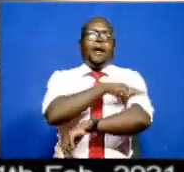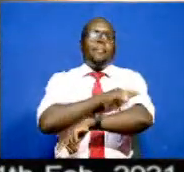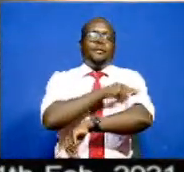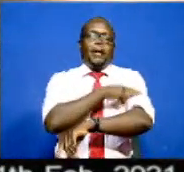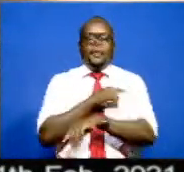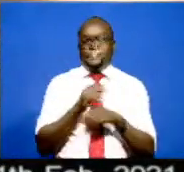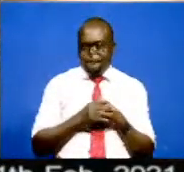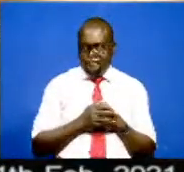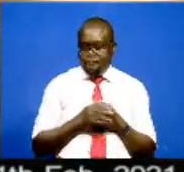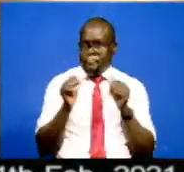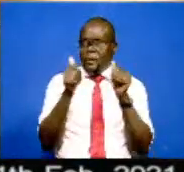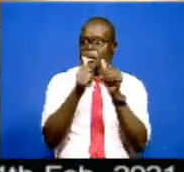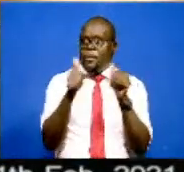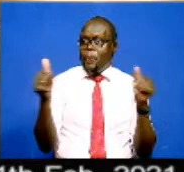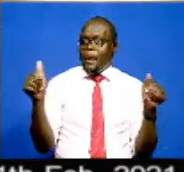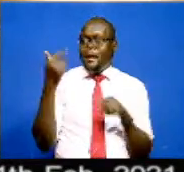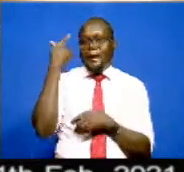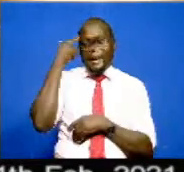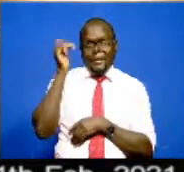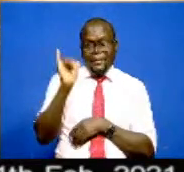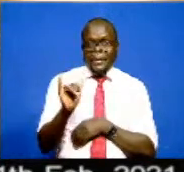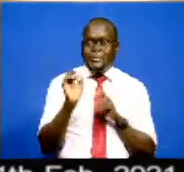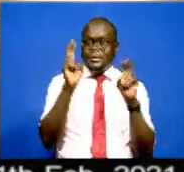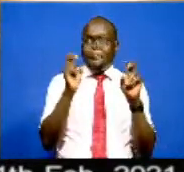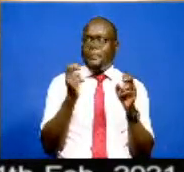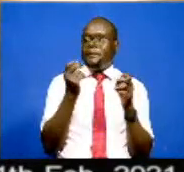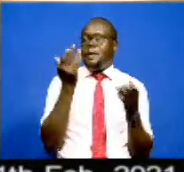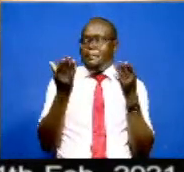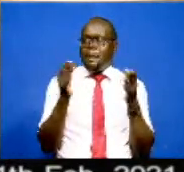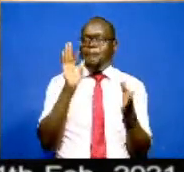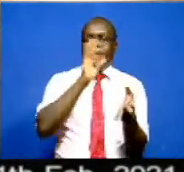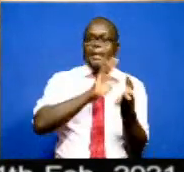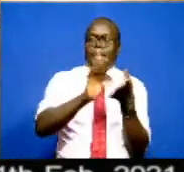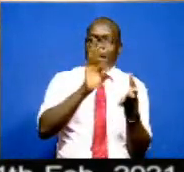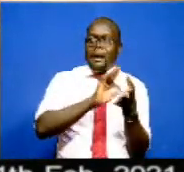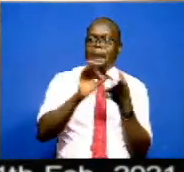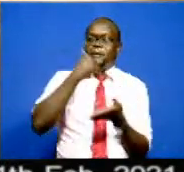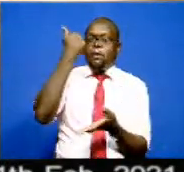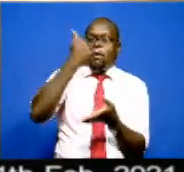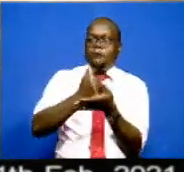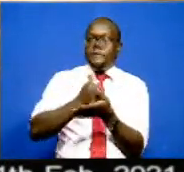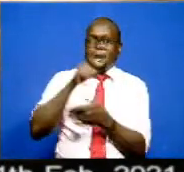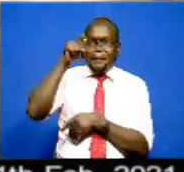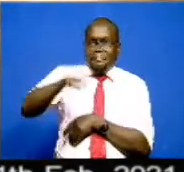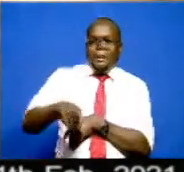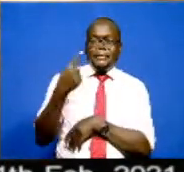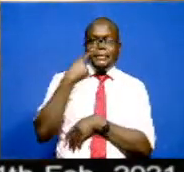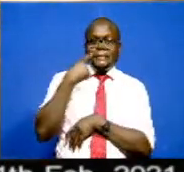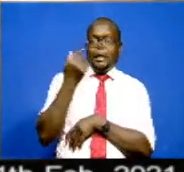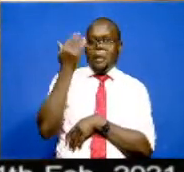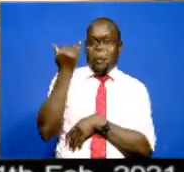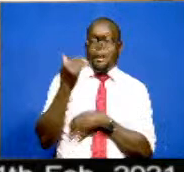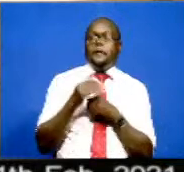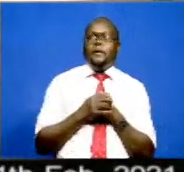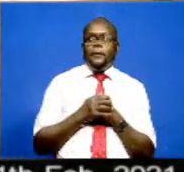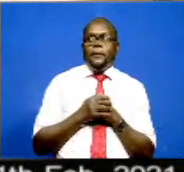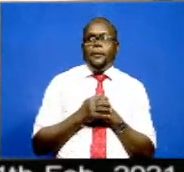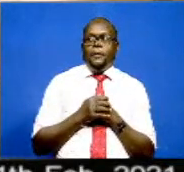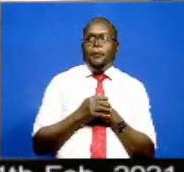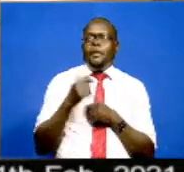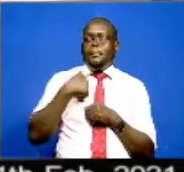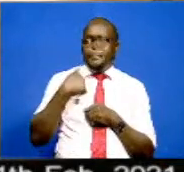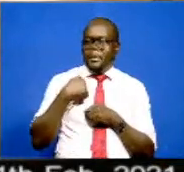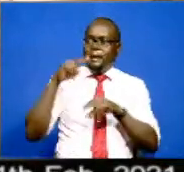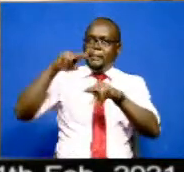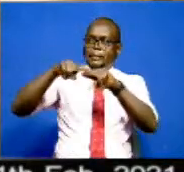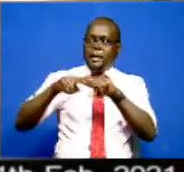Well, I think that's a matter that maybe the clerk's office should look into, because I have sat